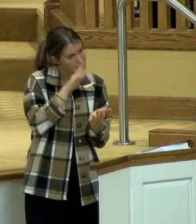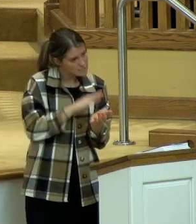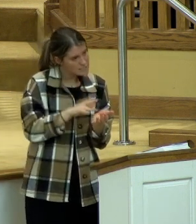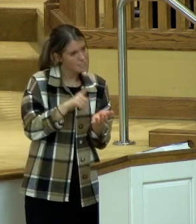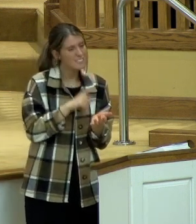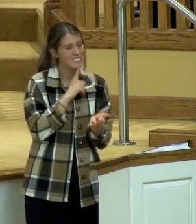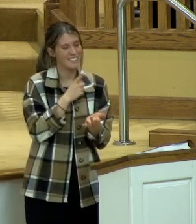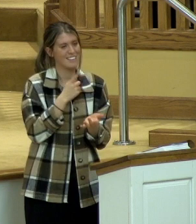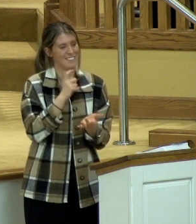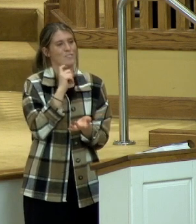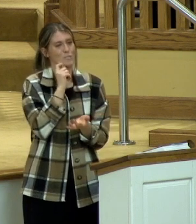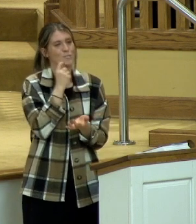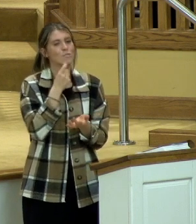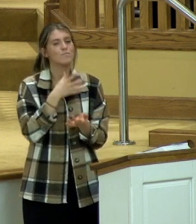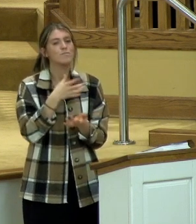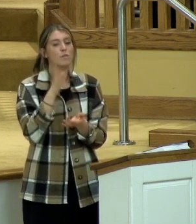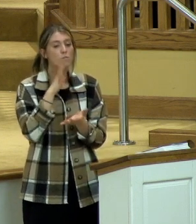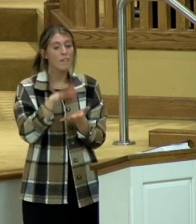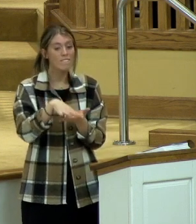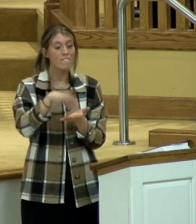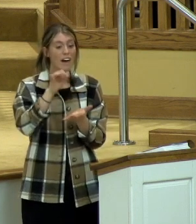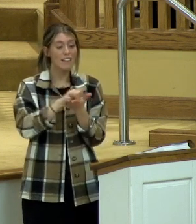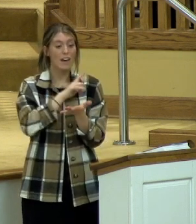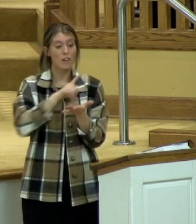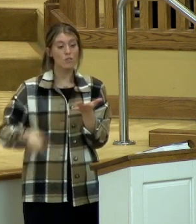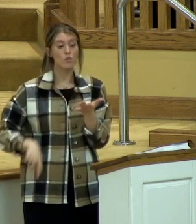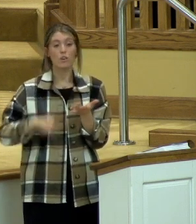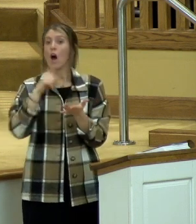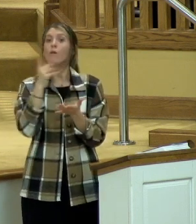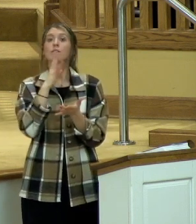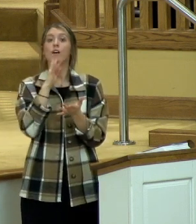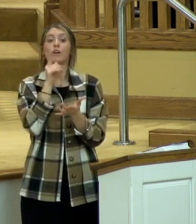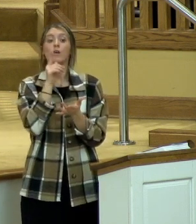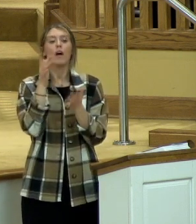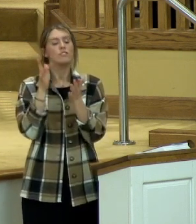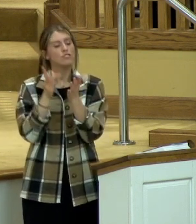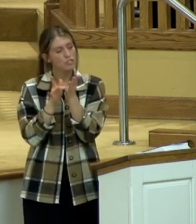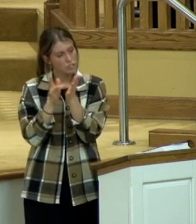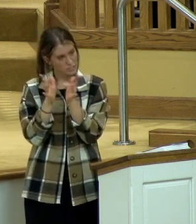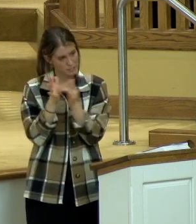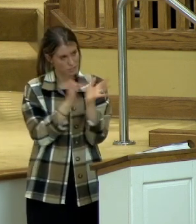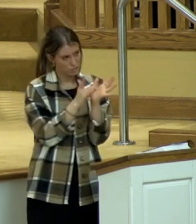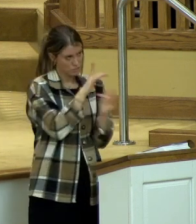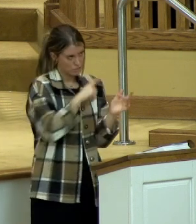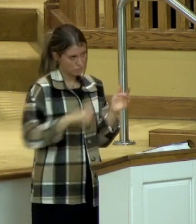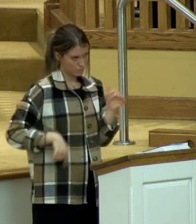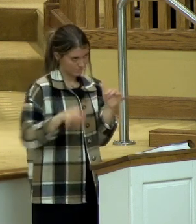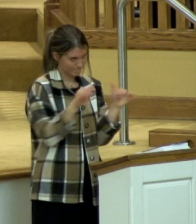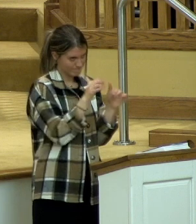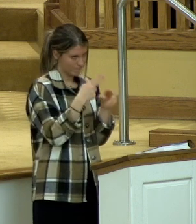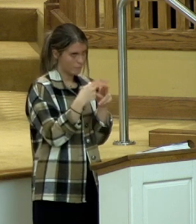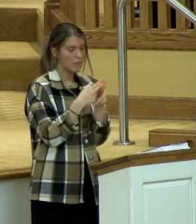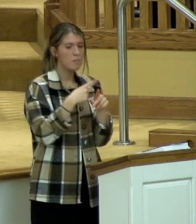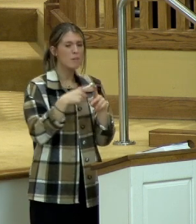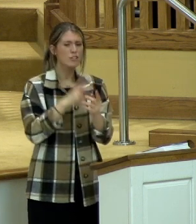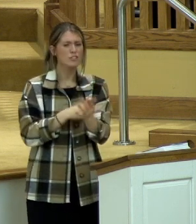is so kind of cool, you'll find that the Lord always refers to Jesus Christ. But the shepherds were told by